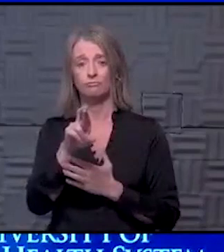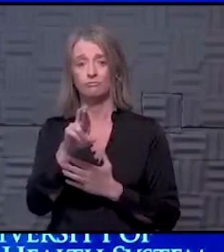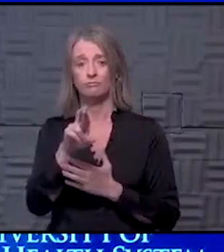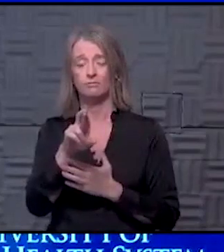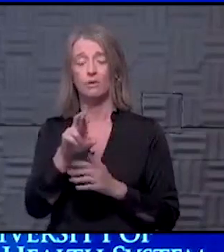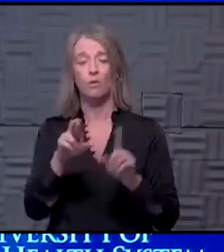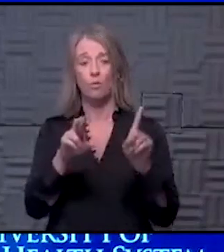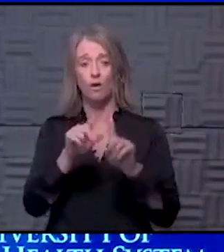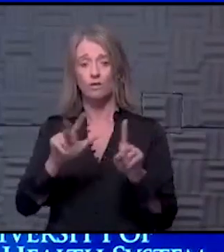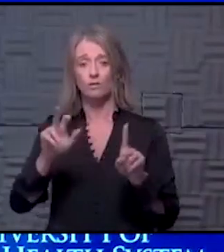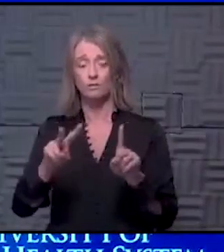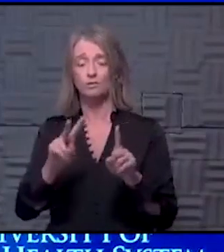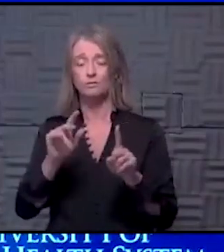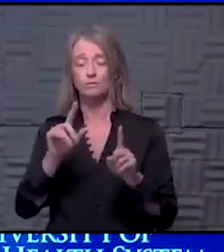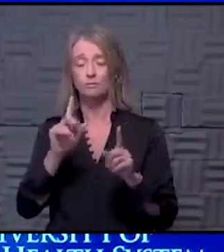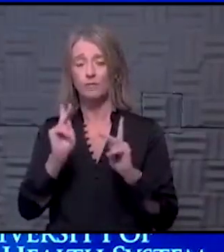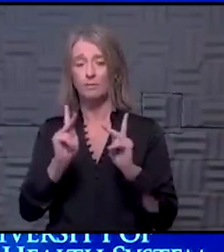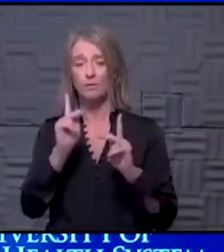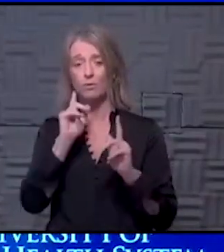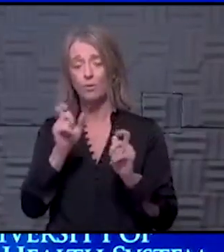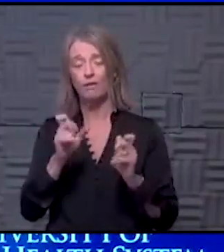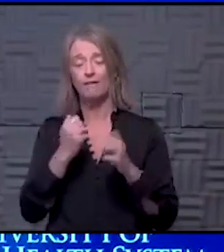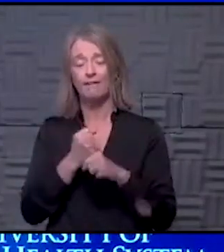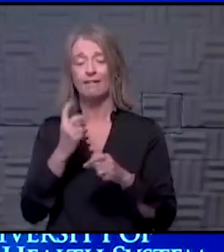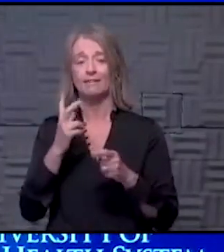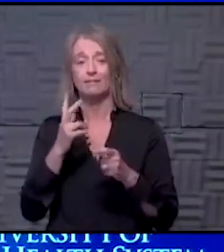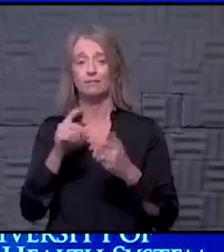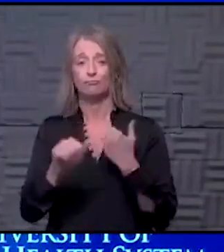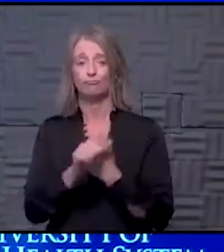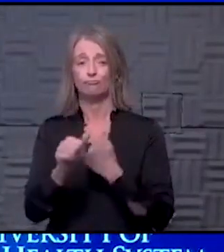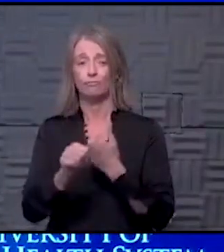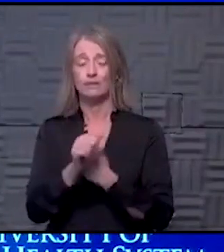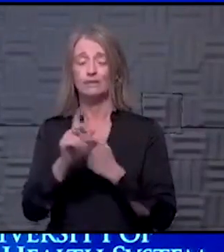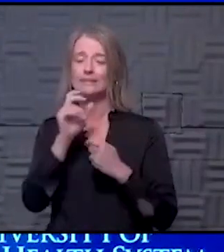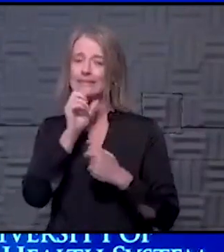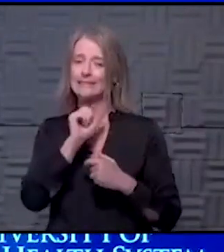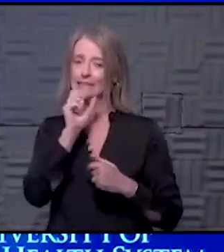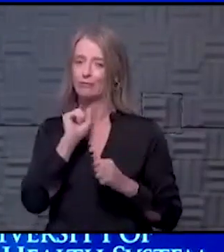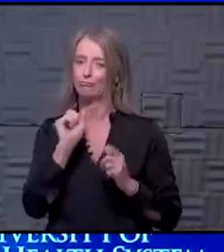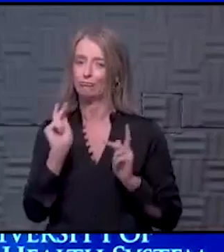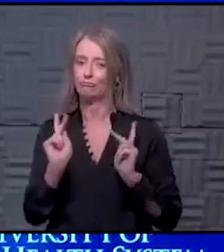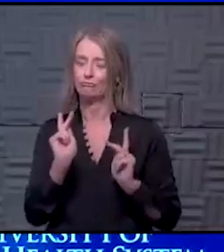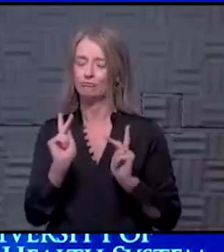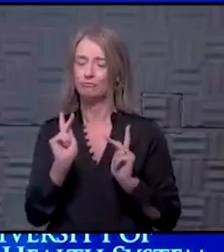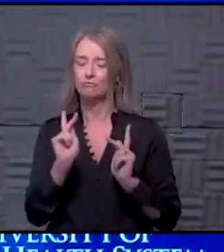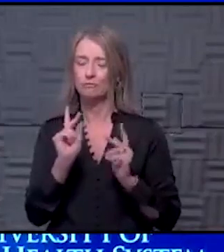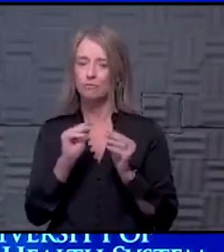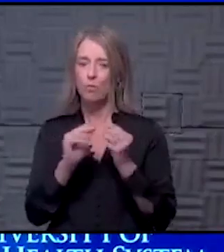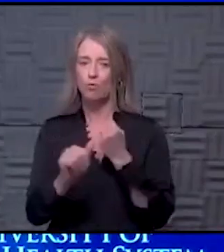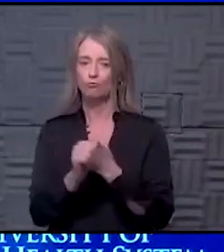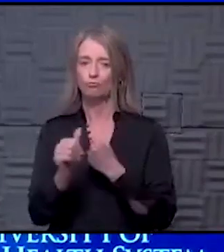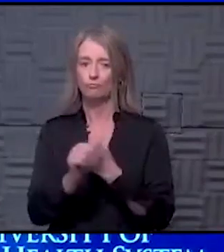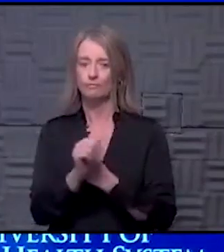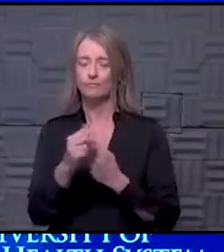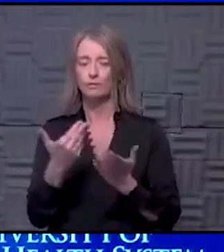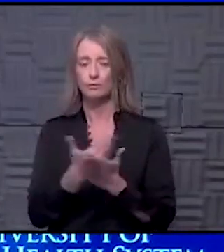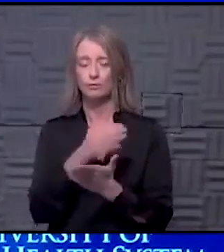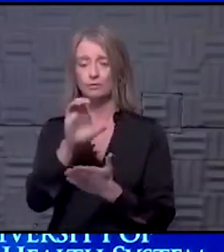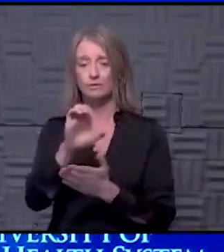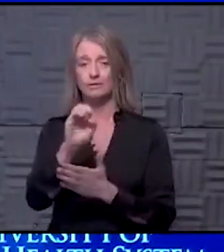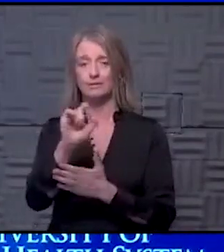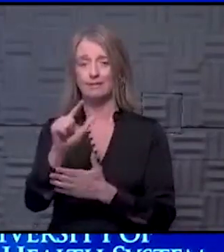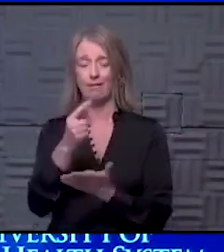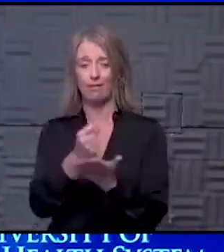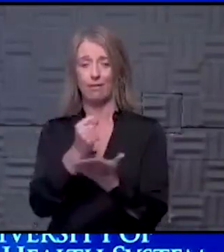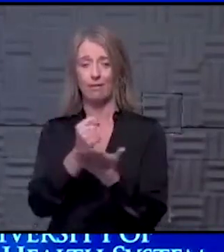multiple myeloma in their lifetime, with seniors being at the most risk. The new treatment is a CAR T cell therapy, and it